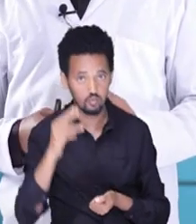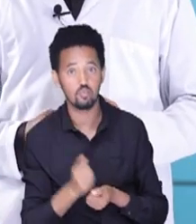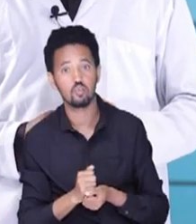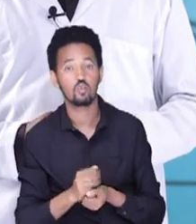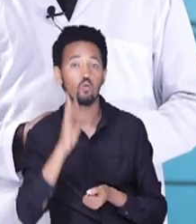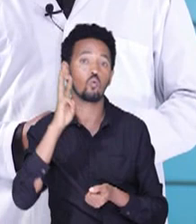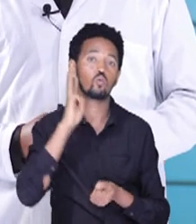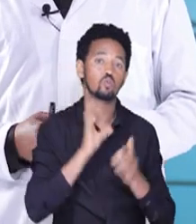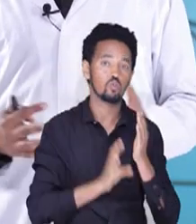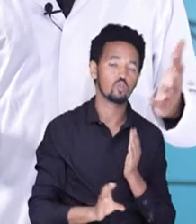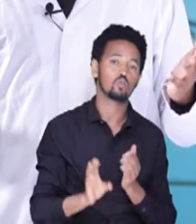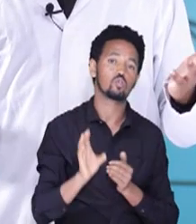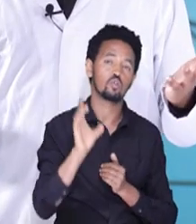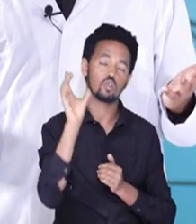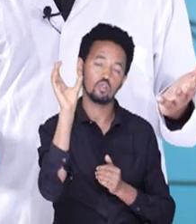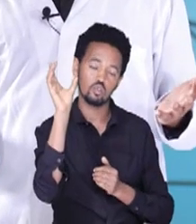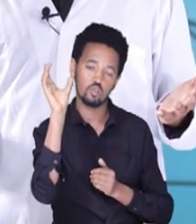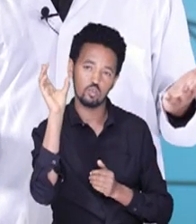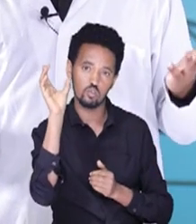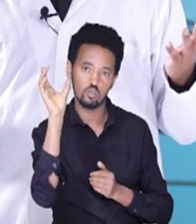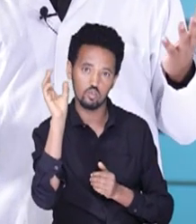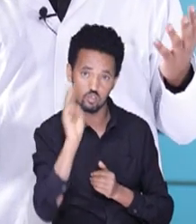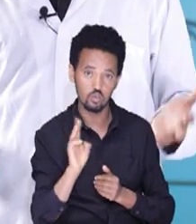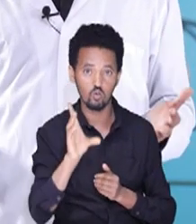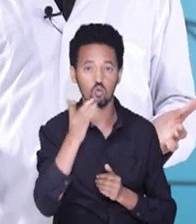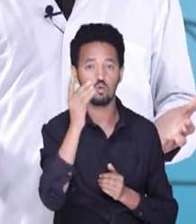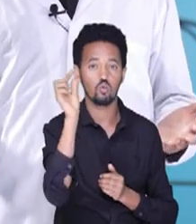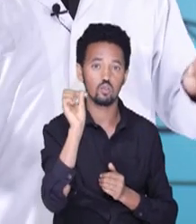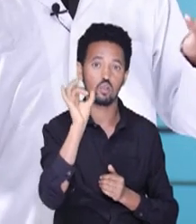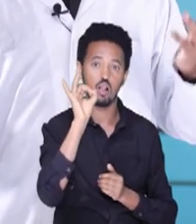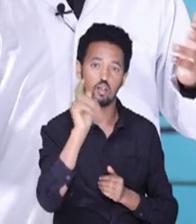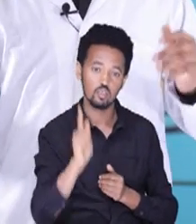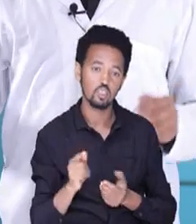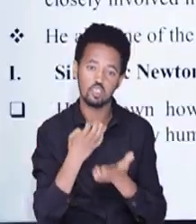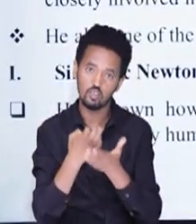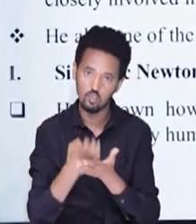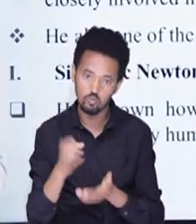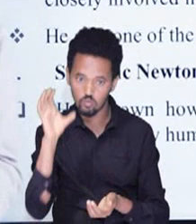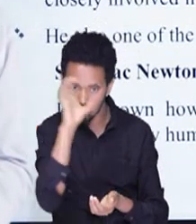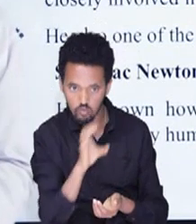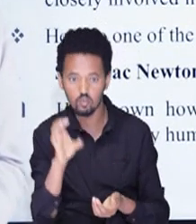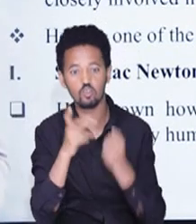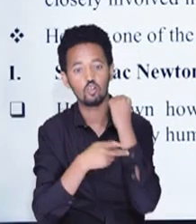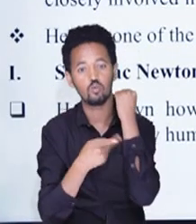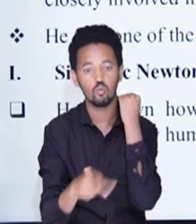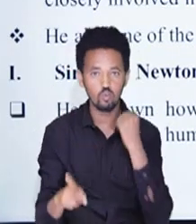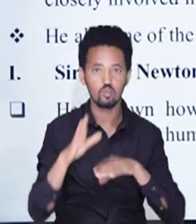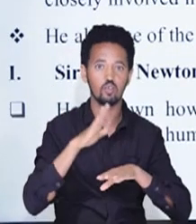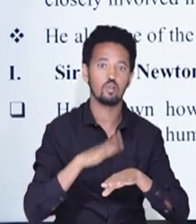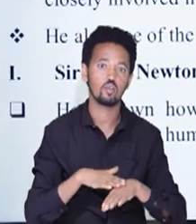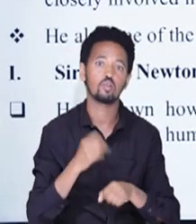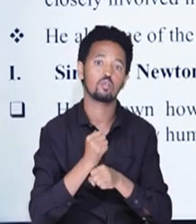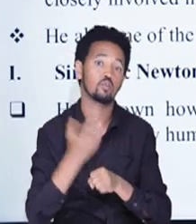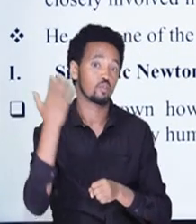original Scotland, he was the father of political economy, or the founder of political economy,